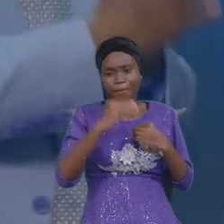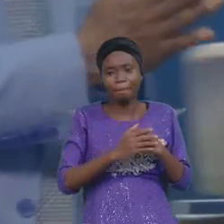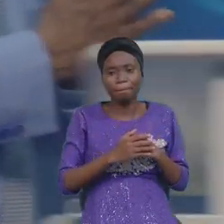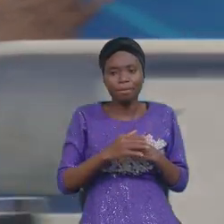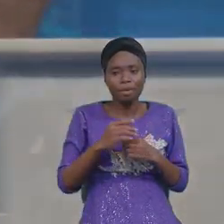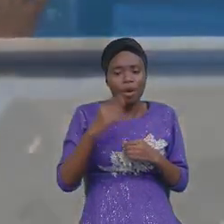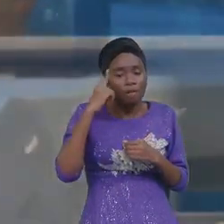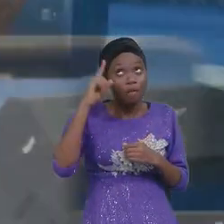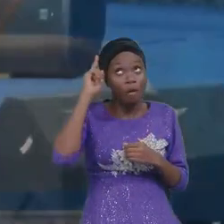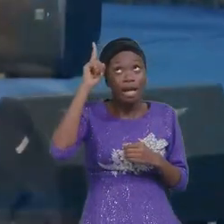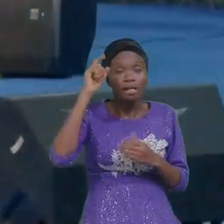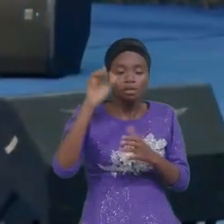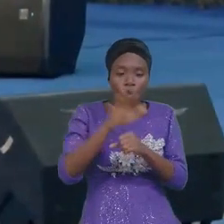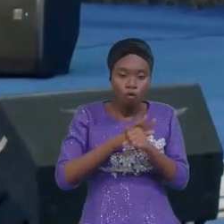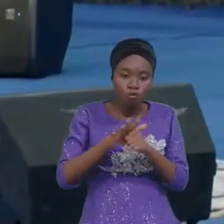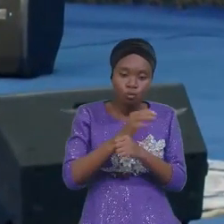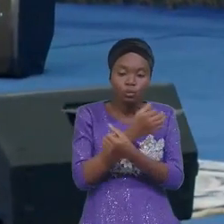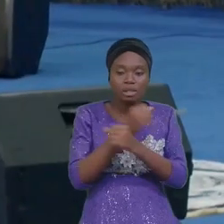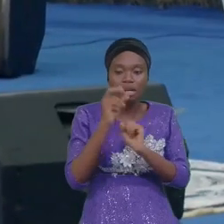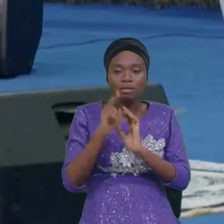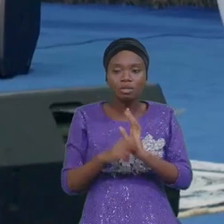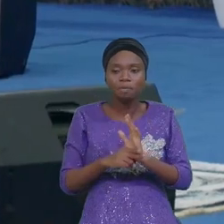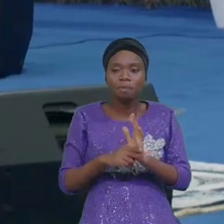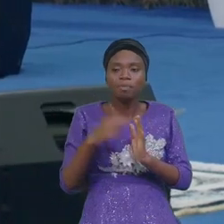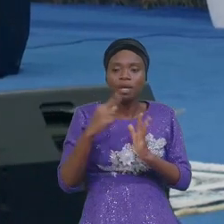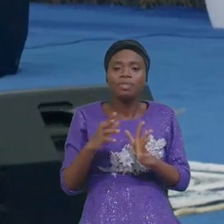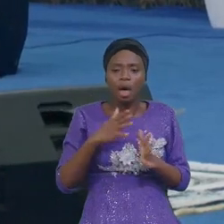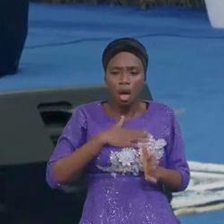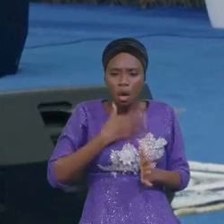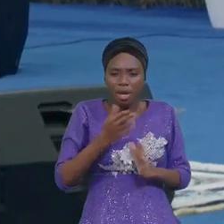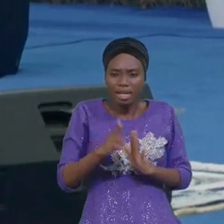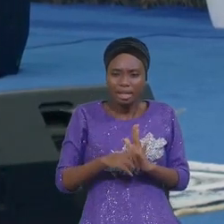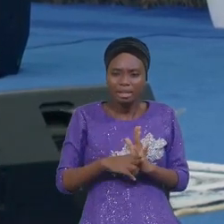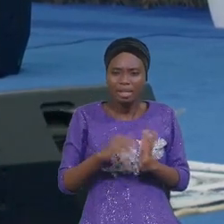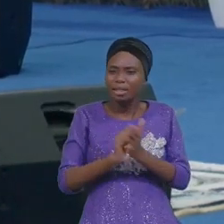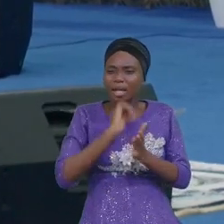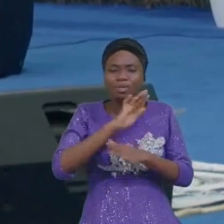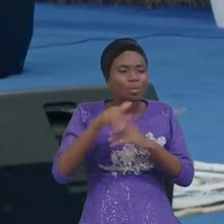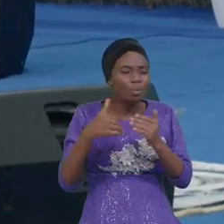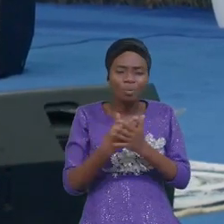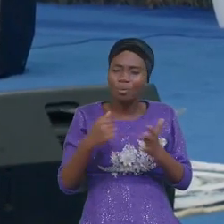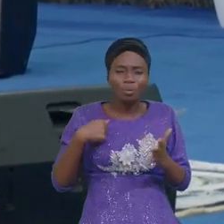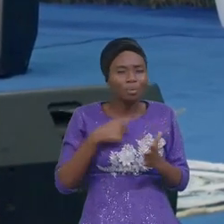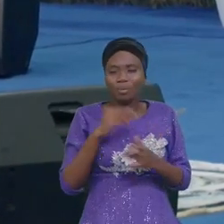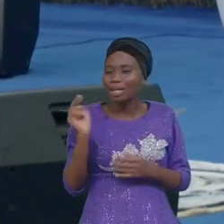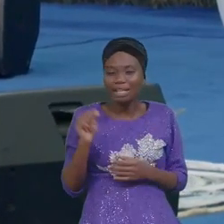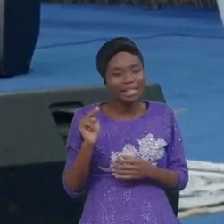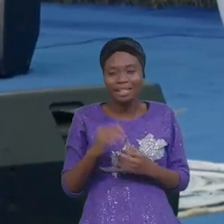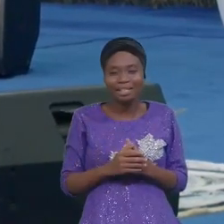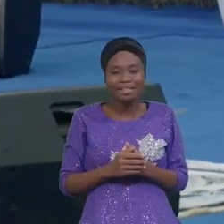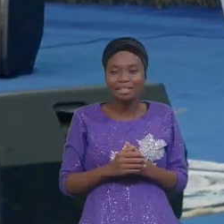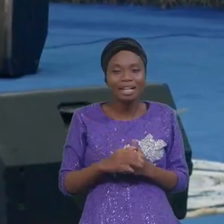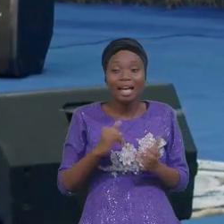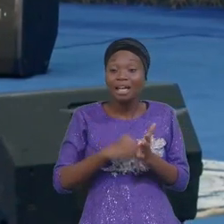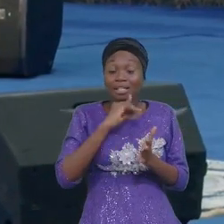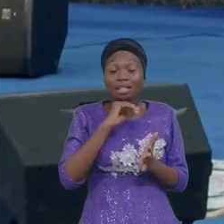his full salvation. The willingness, that's all we need. That's all we need. It is not that